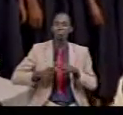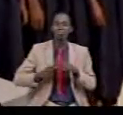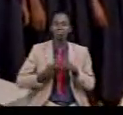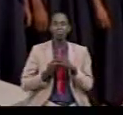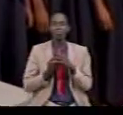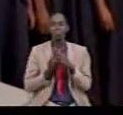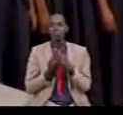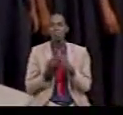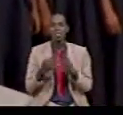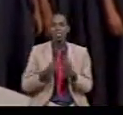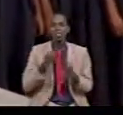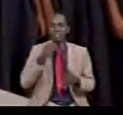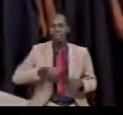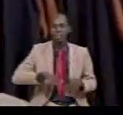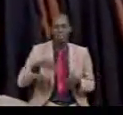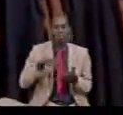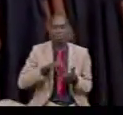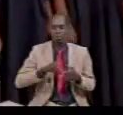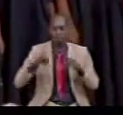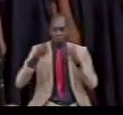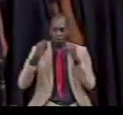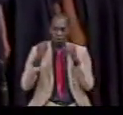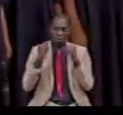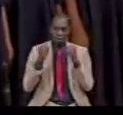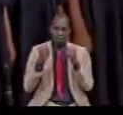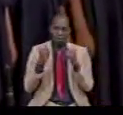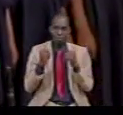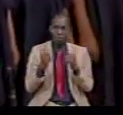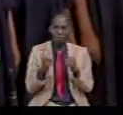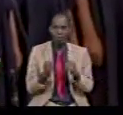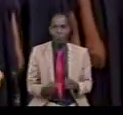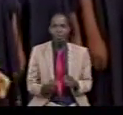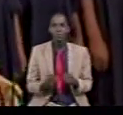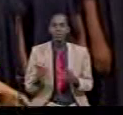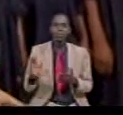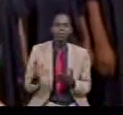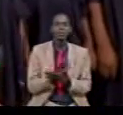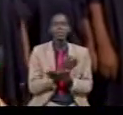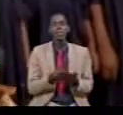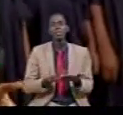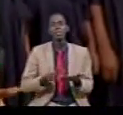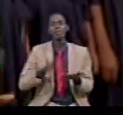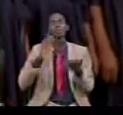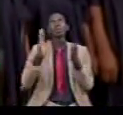churches is still standing strong, singing glory,